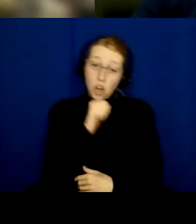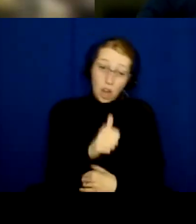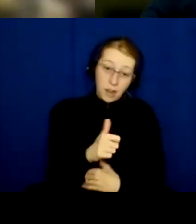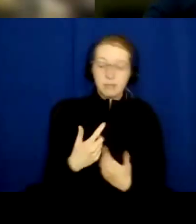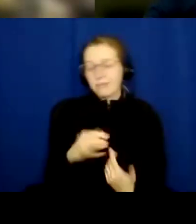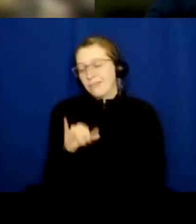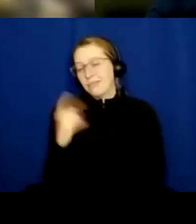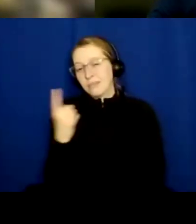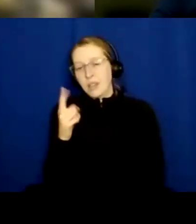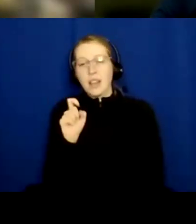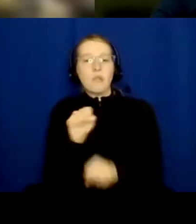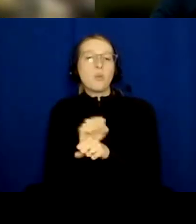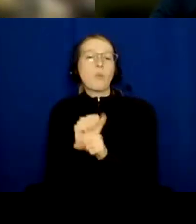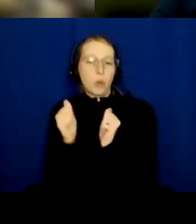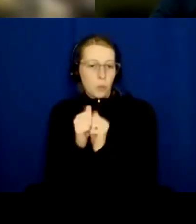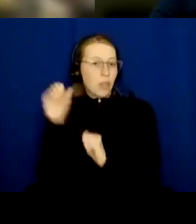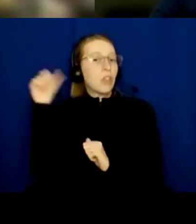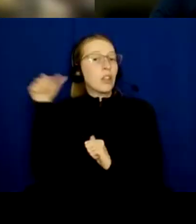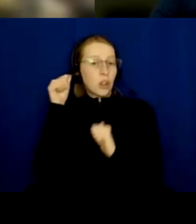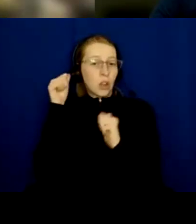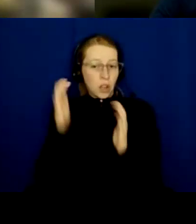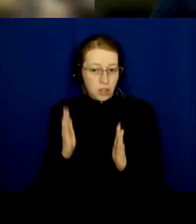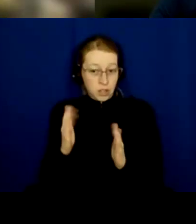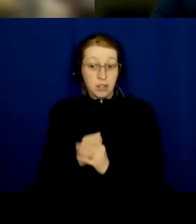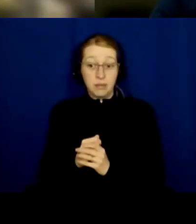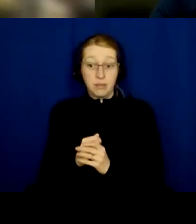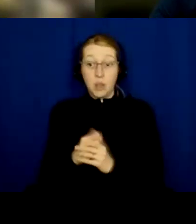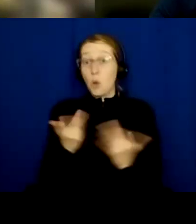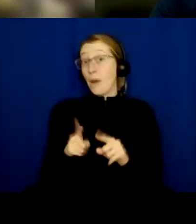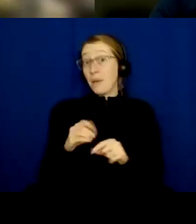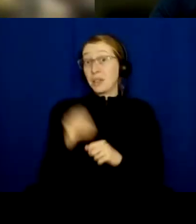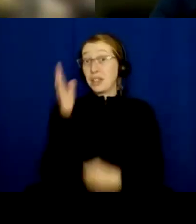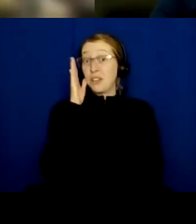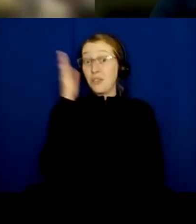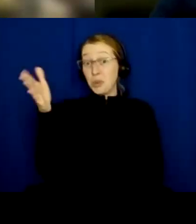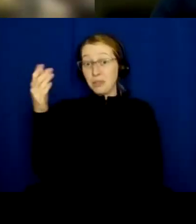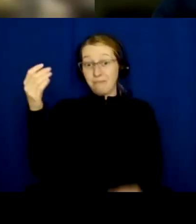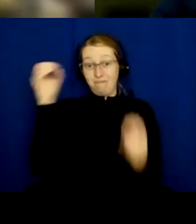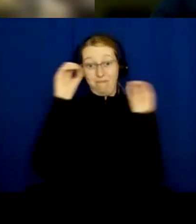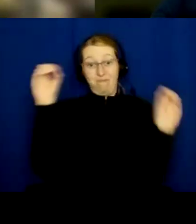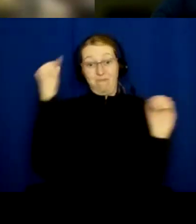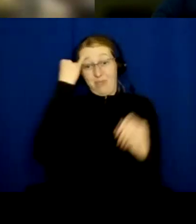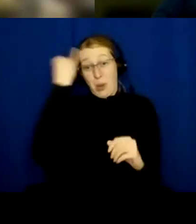the audiologist. In terms of what's coming out in the future, I have no idea.